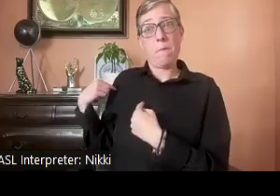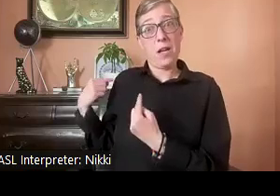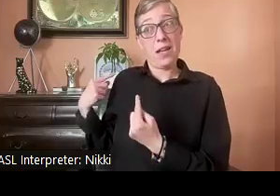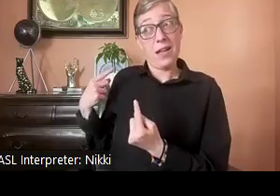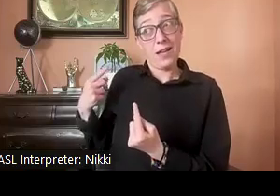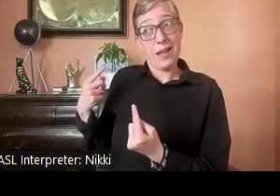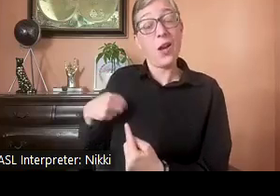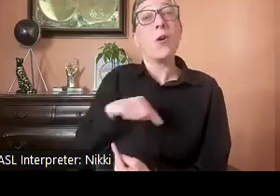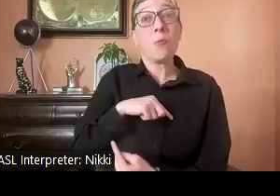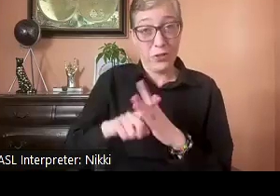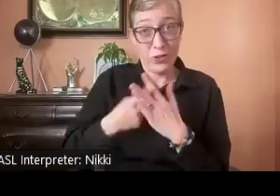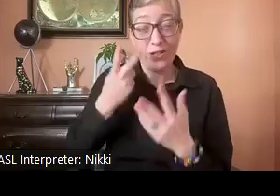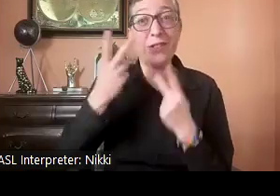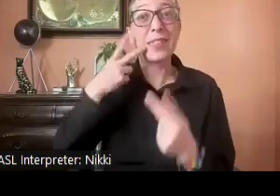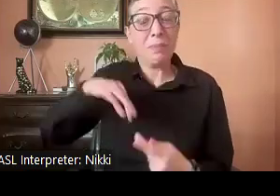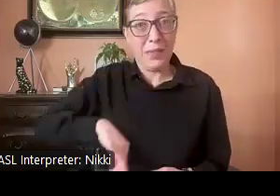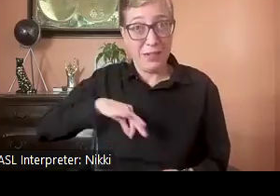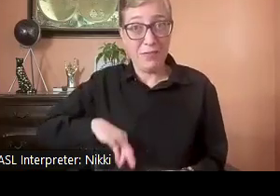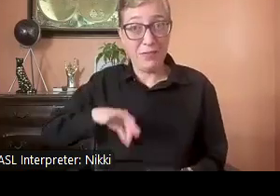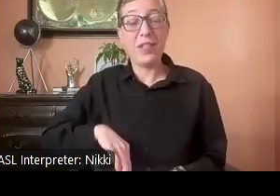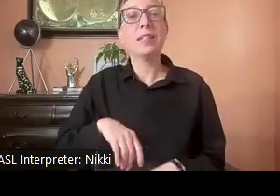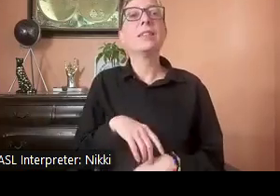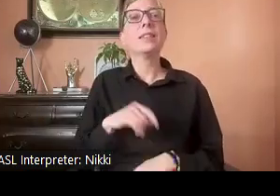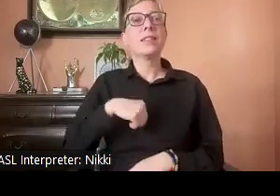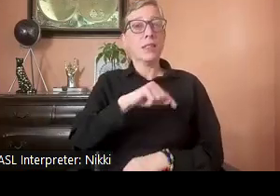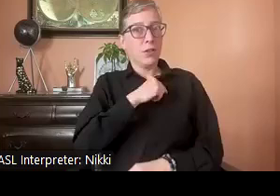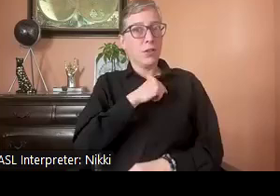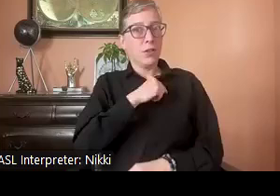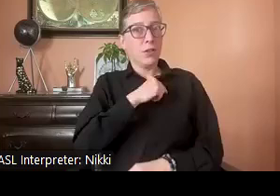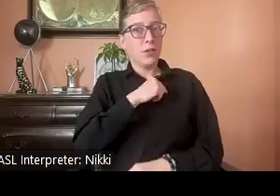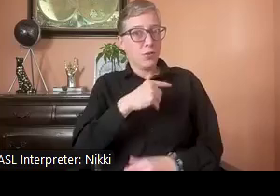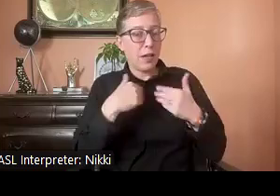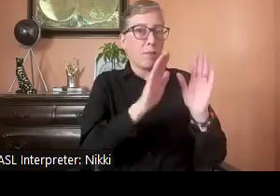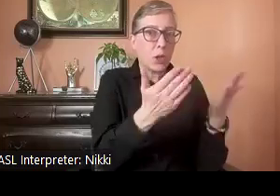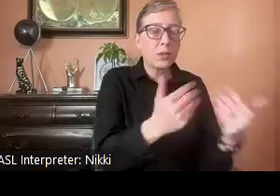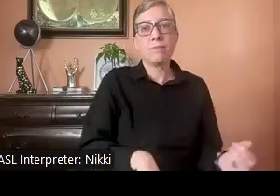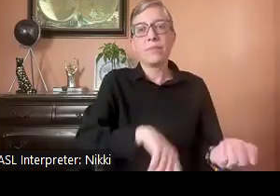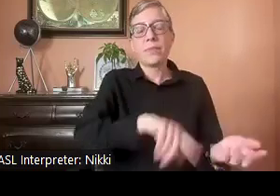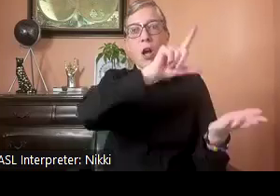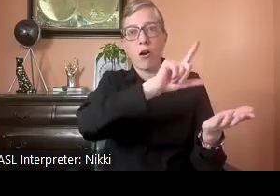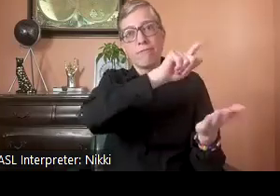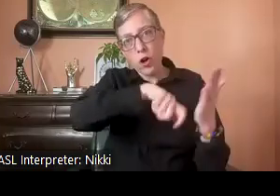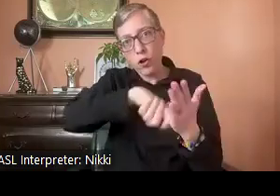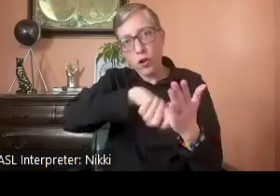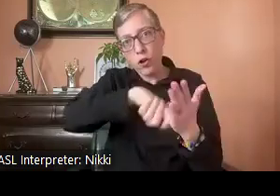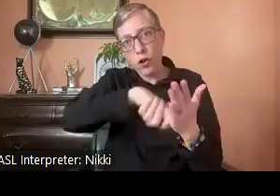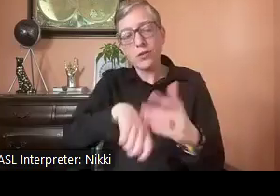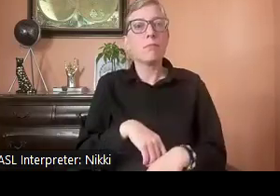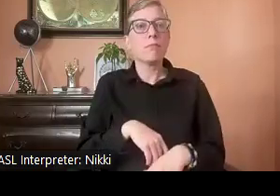have books and articles and practices, behavioral health integration